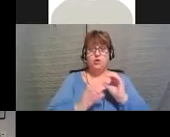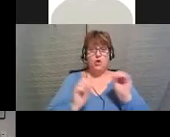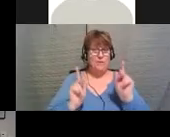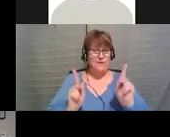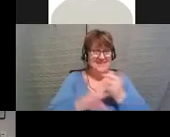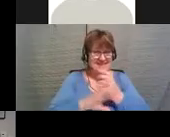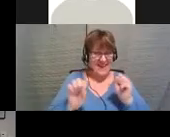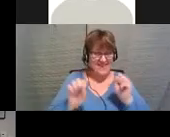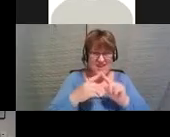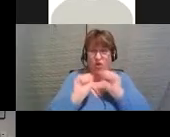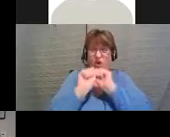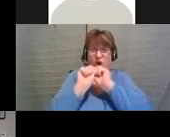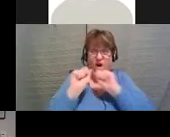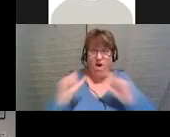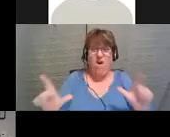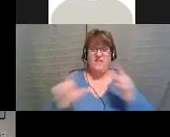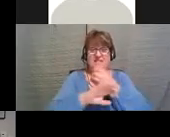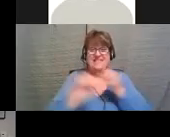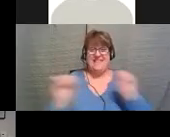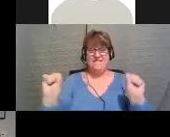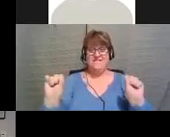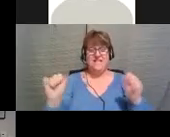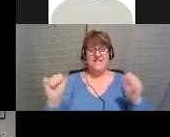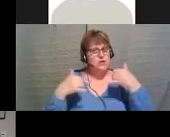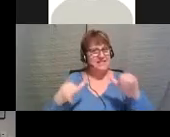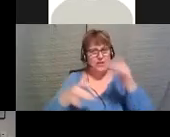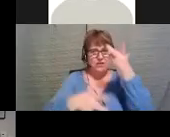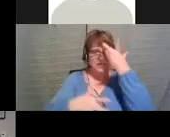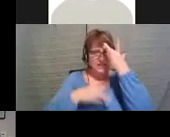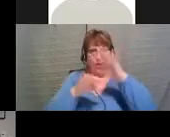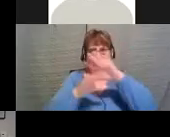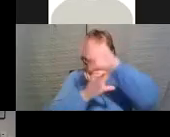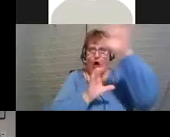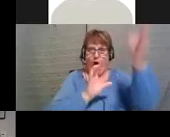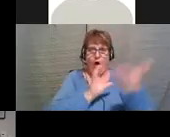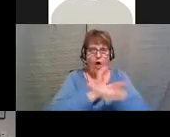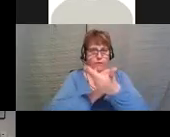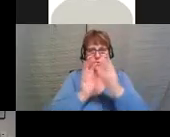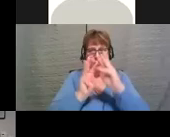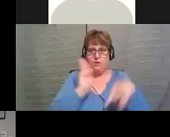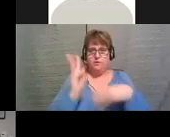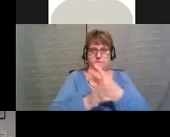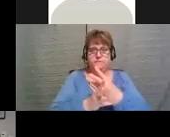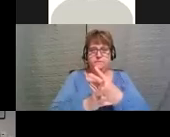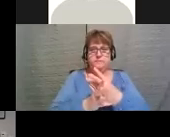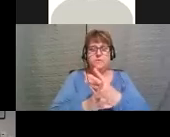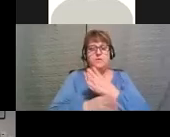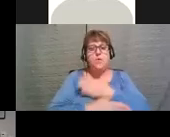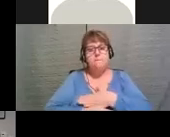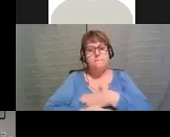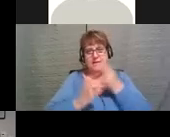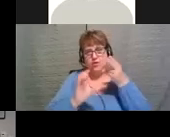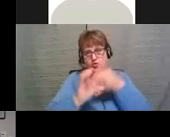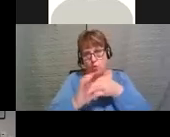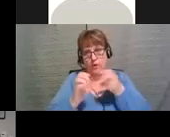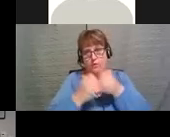until everyone's safe. You know, there's still disease around the world. And so please join with